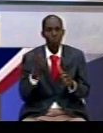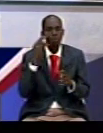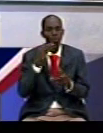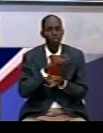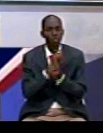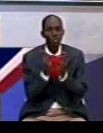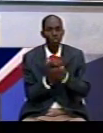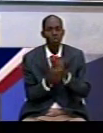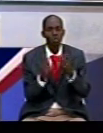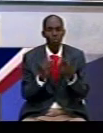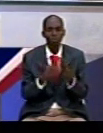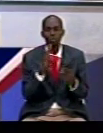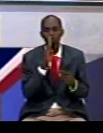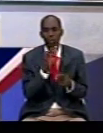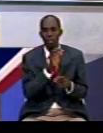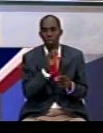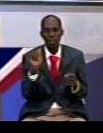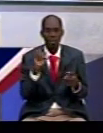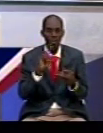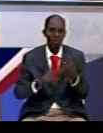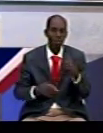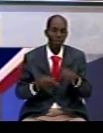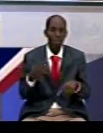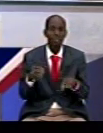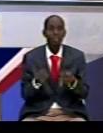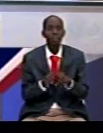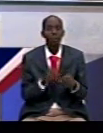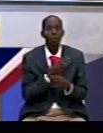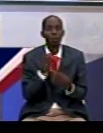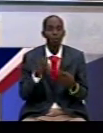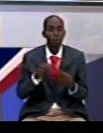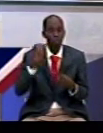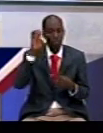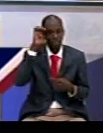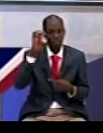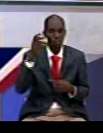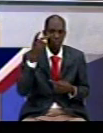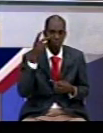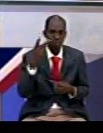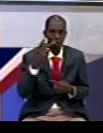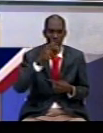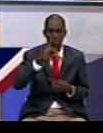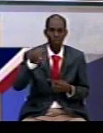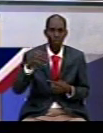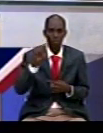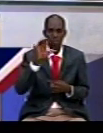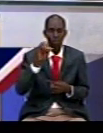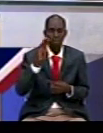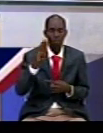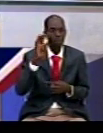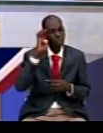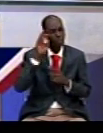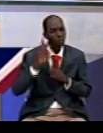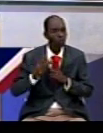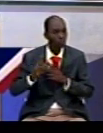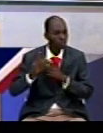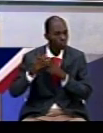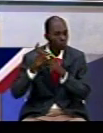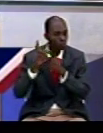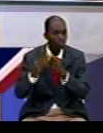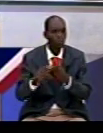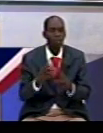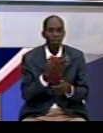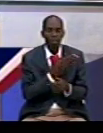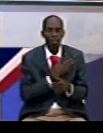be a friend. Even when he saw Jacob, he ran to him and